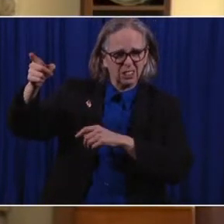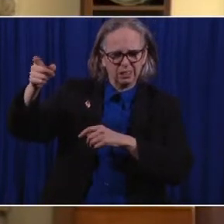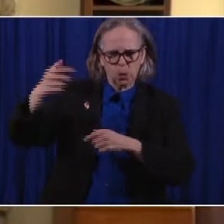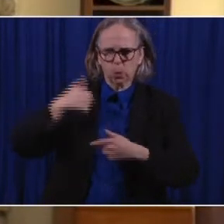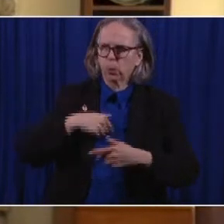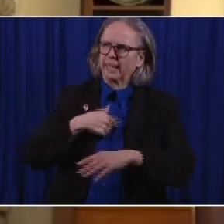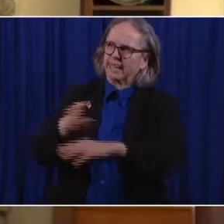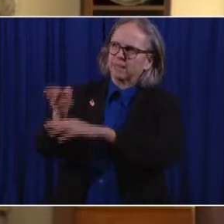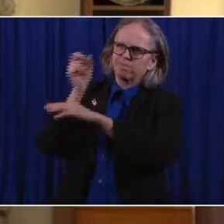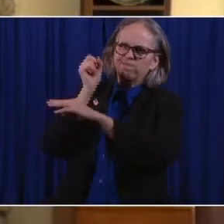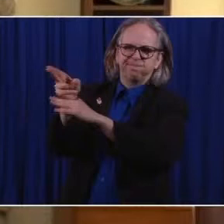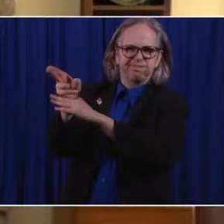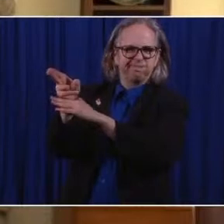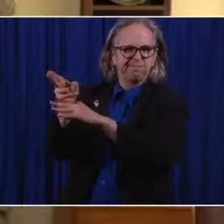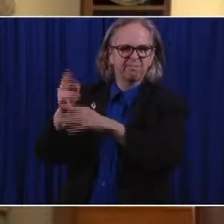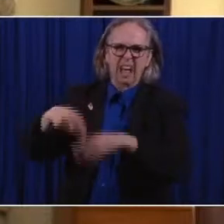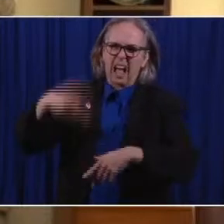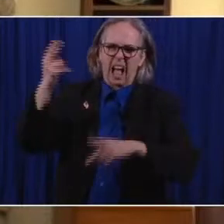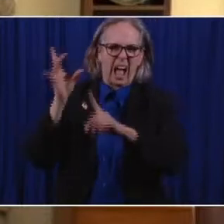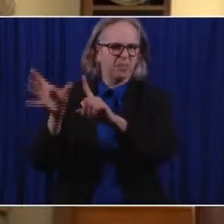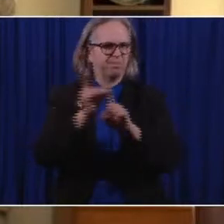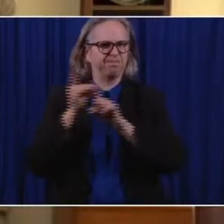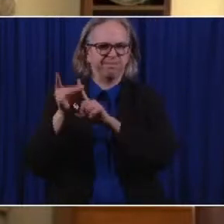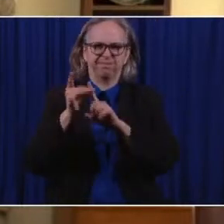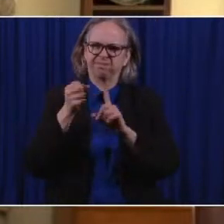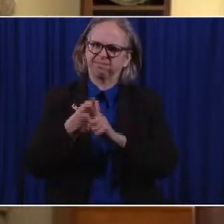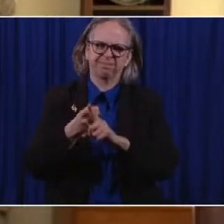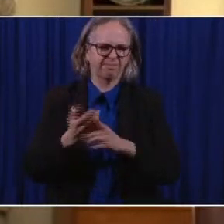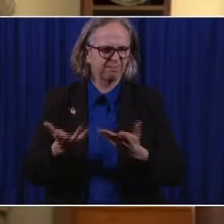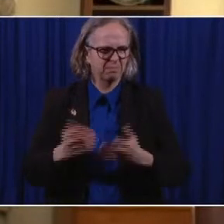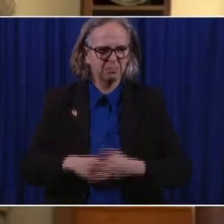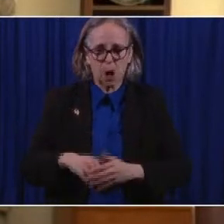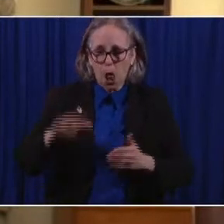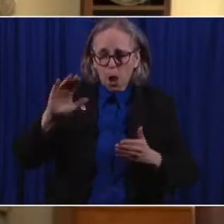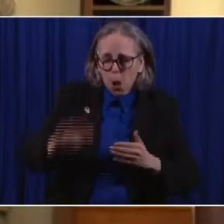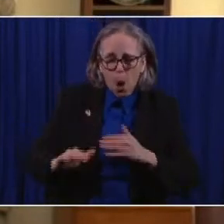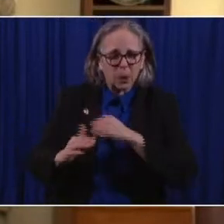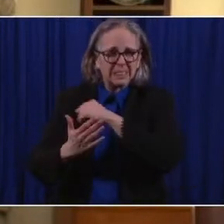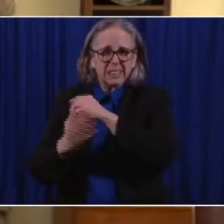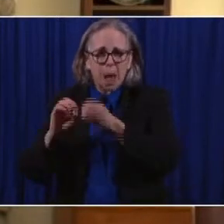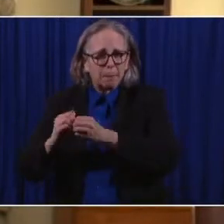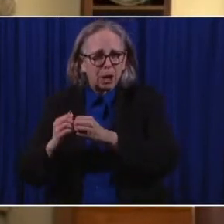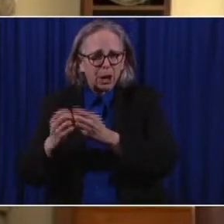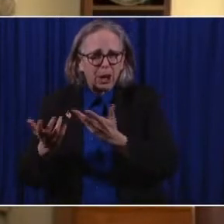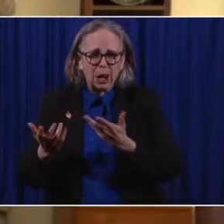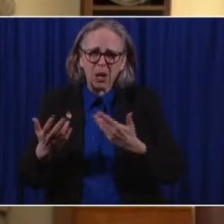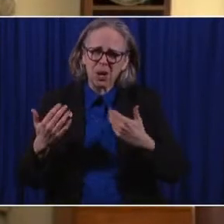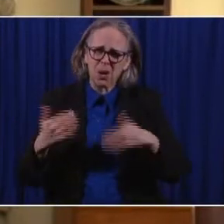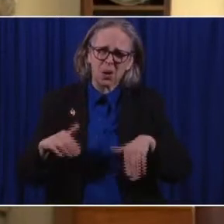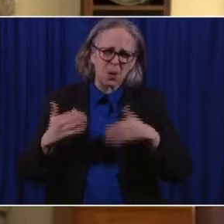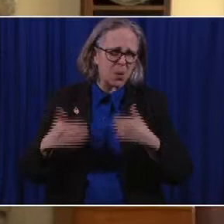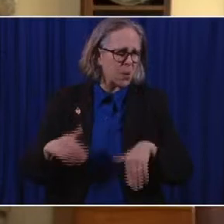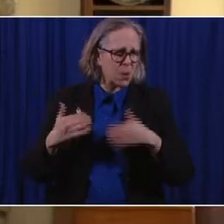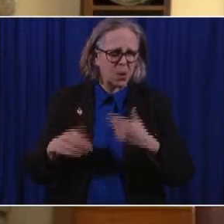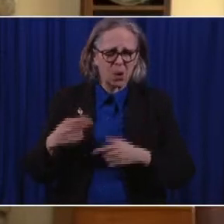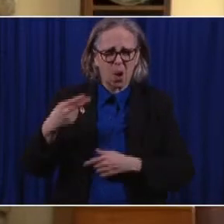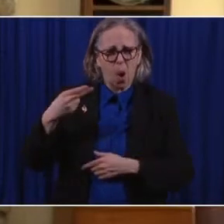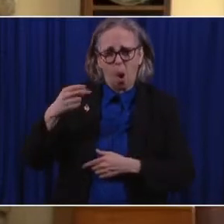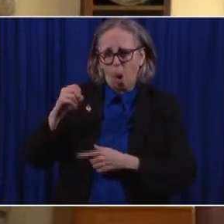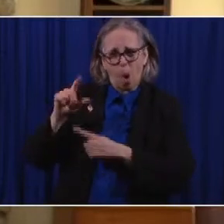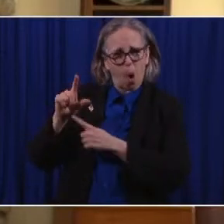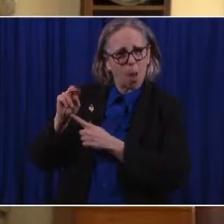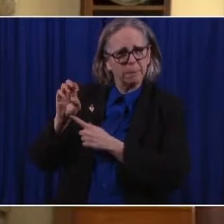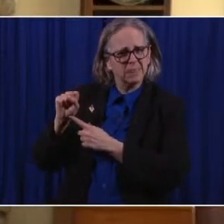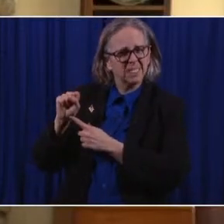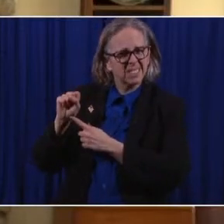fact, if we go down to our lowest county, which is Holmes County, they're about Holmes County is our lowest. They're about 3.5